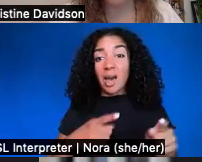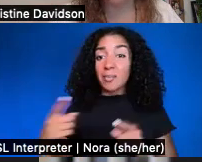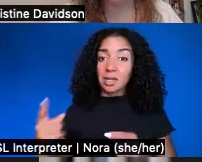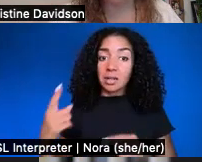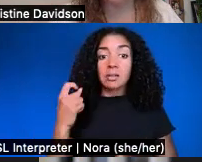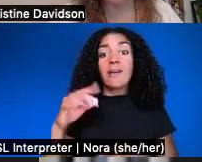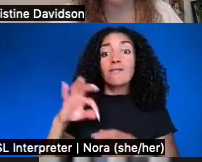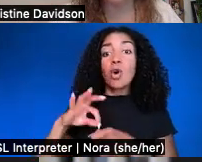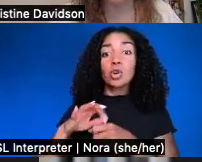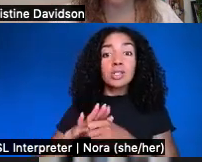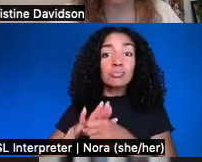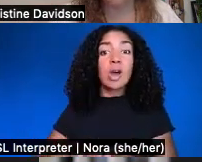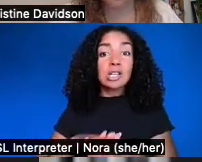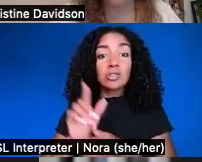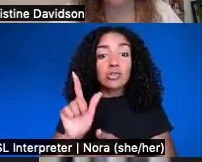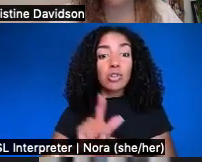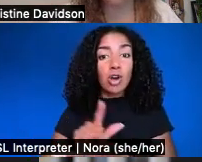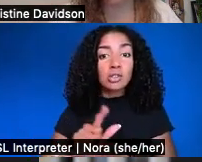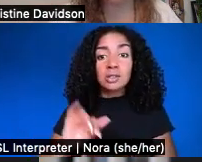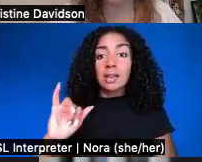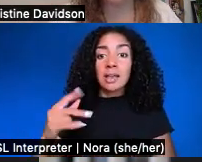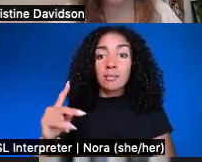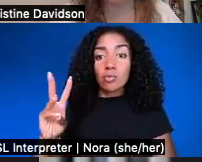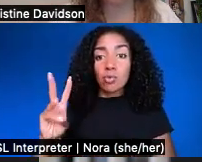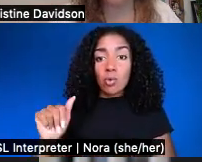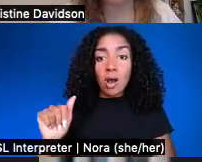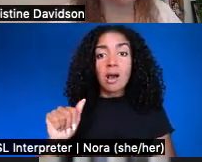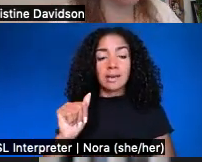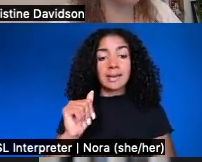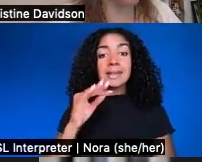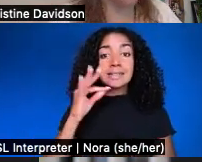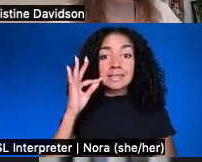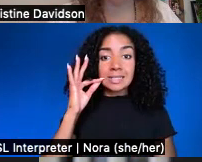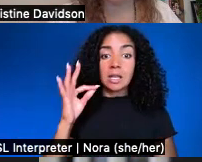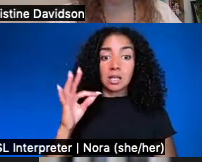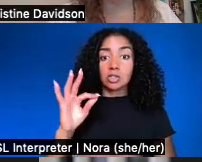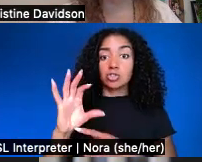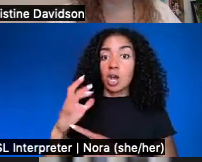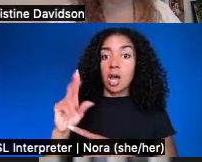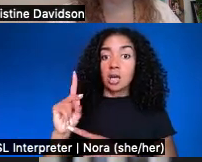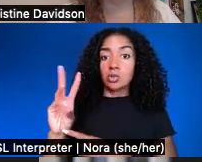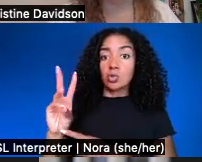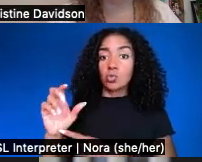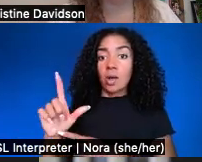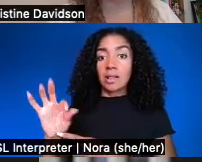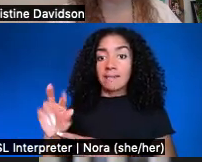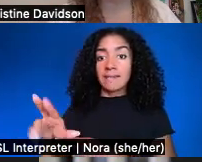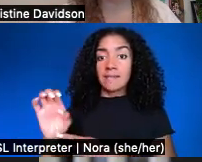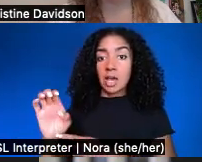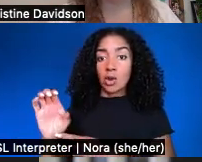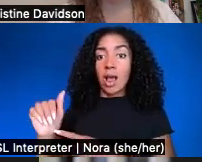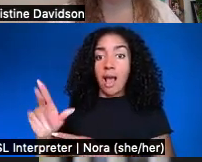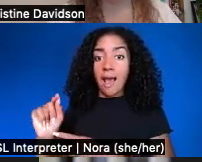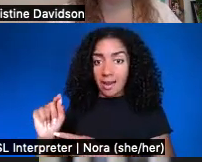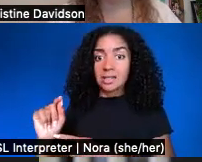ICWA, the Indian Child Welfare Act is up on the chopping block. Actually, I haven't even watched the news. It might have already been